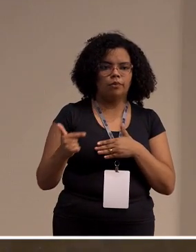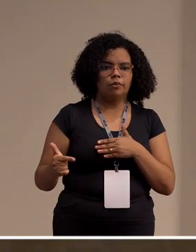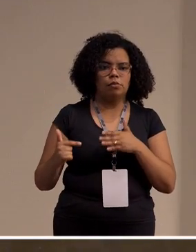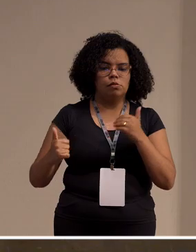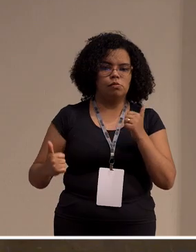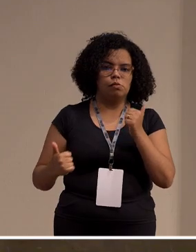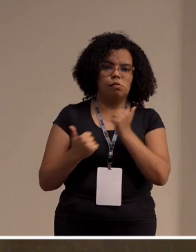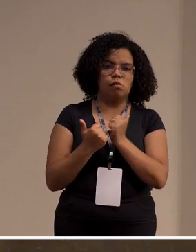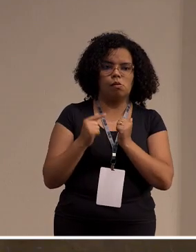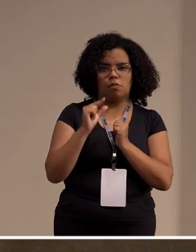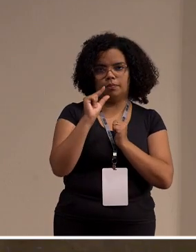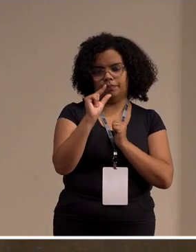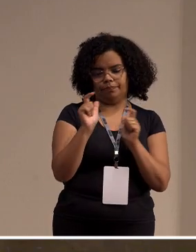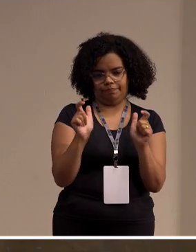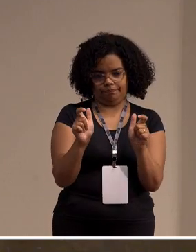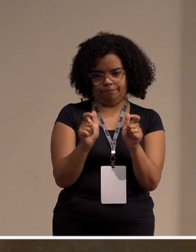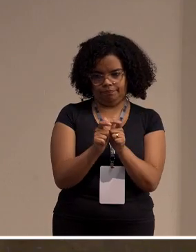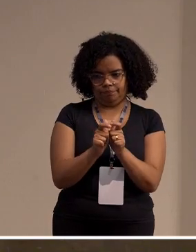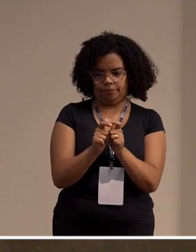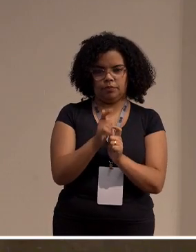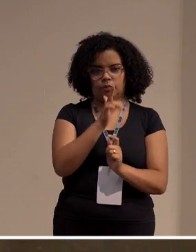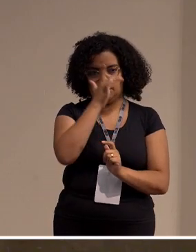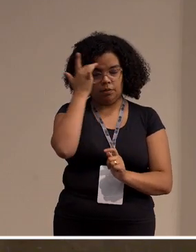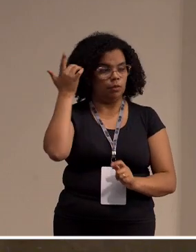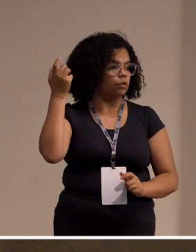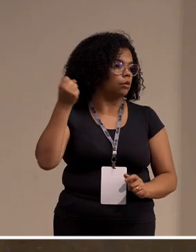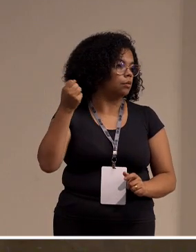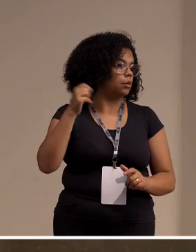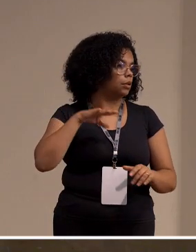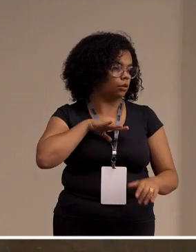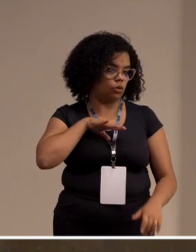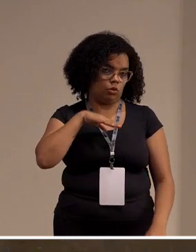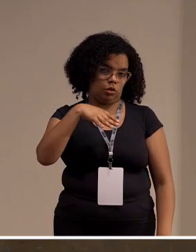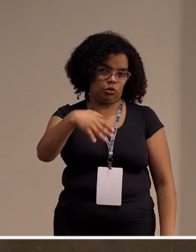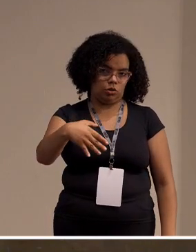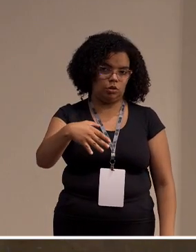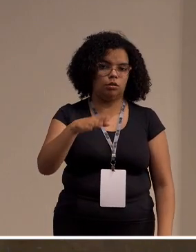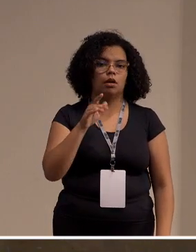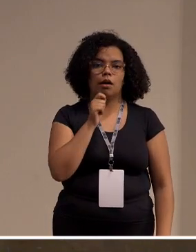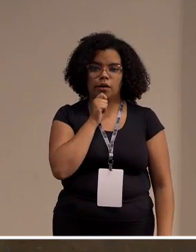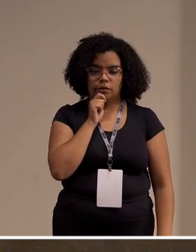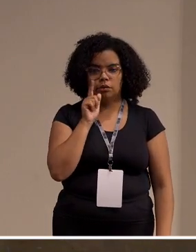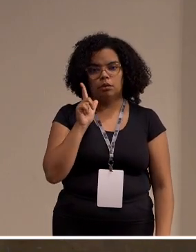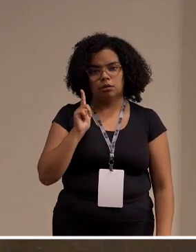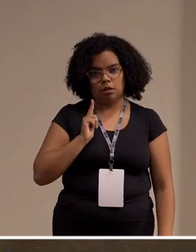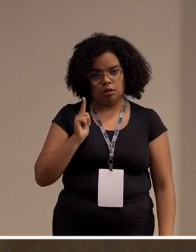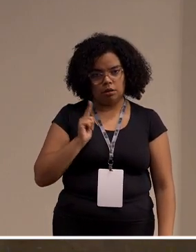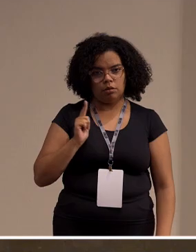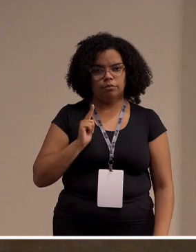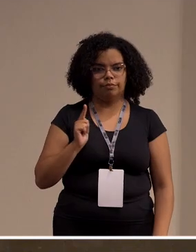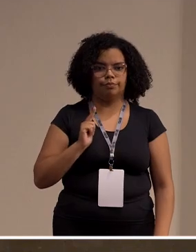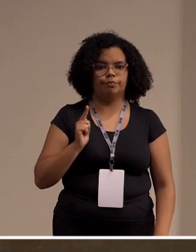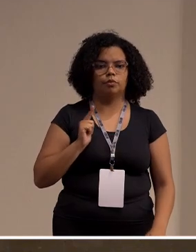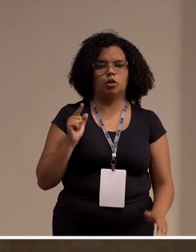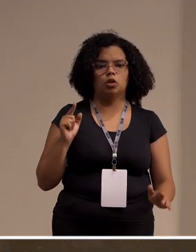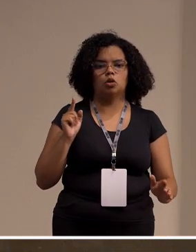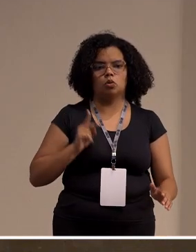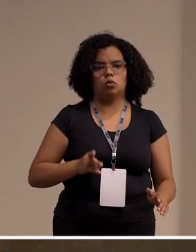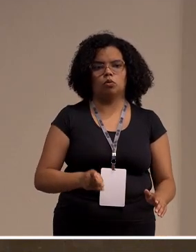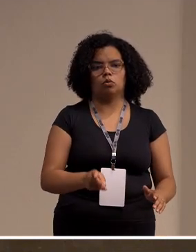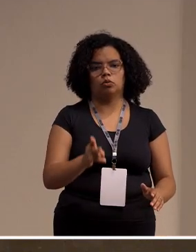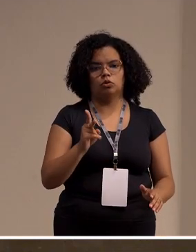of very brave white people. And they still exist, and they are still a tiny minority, right?